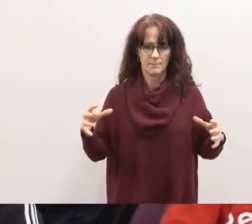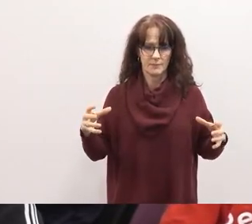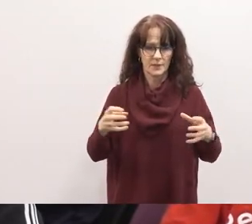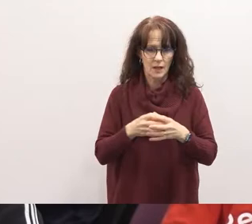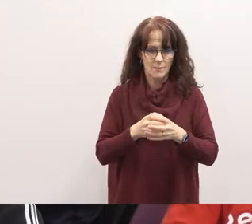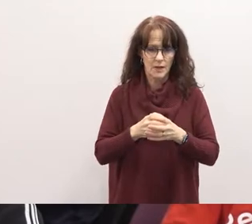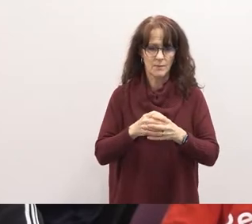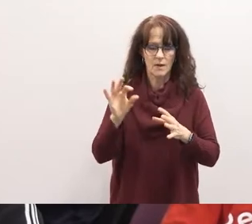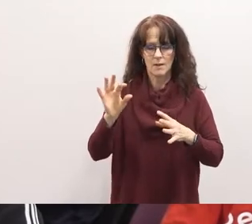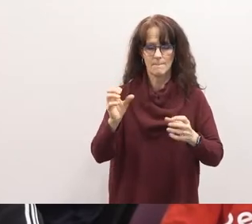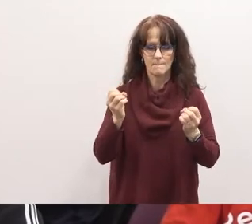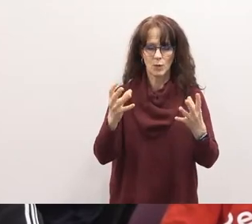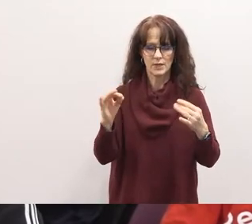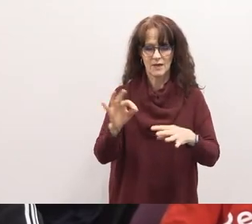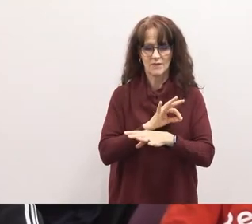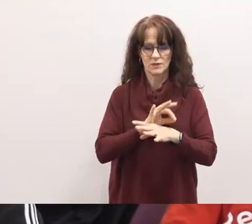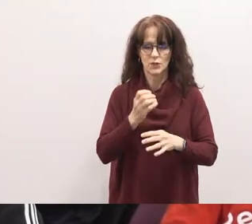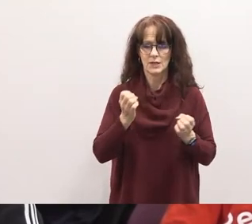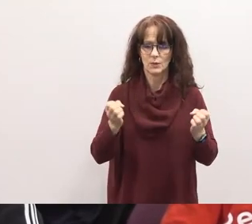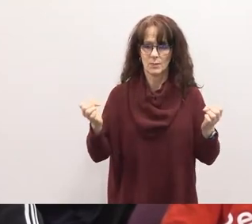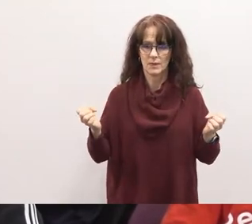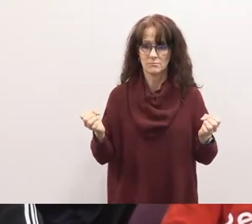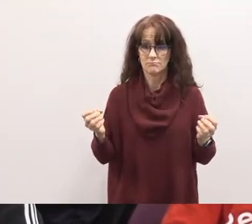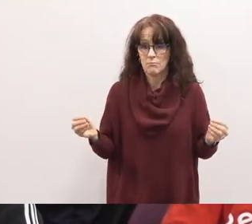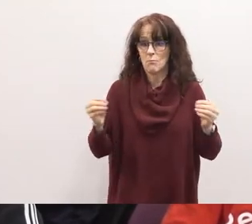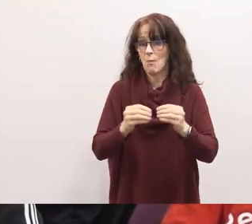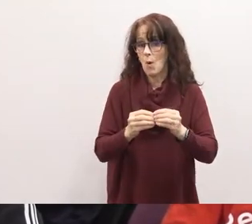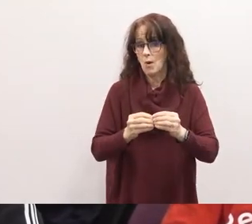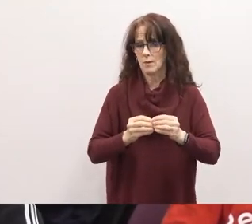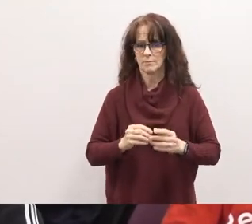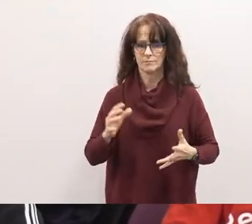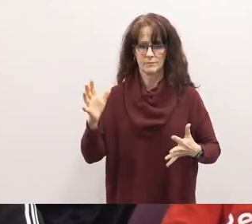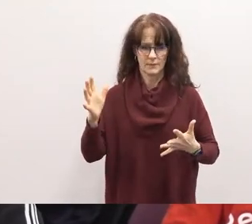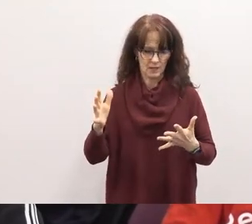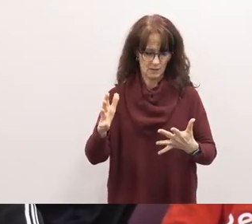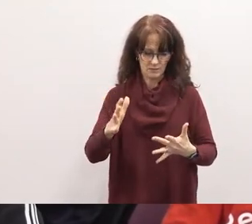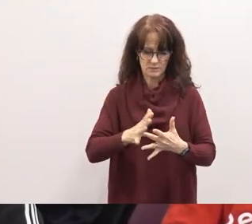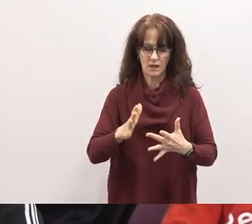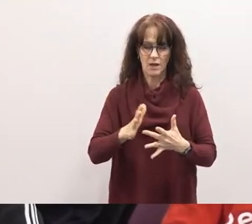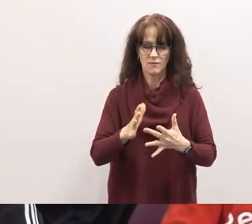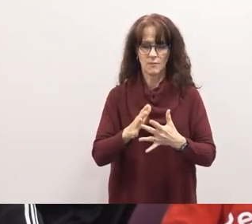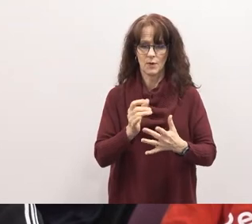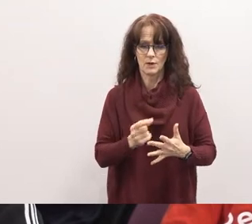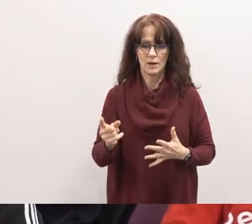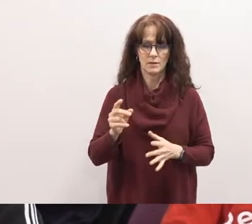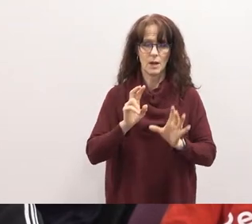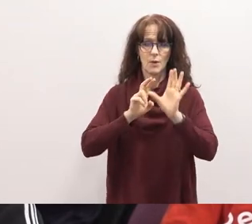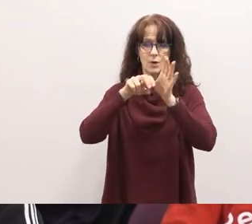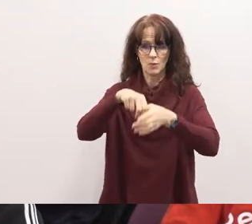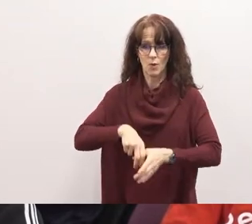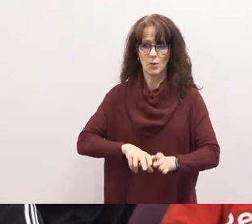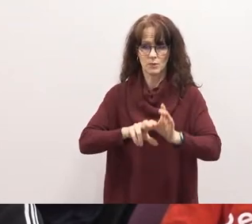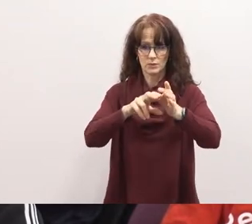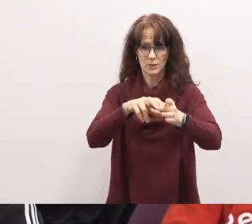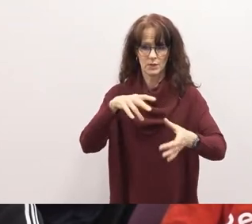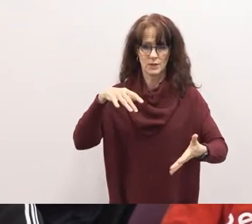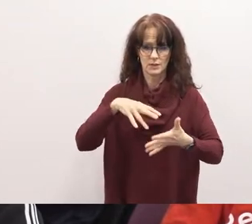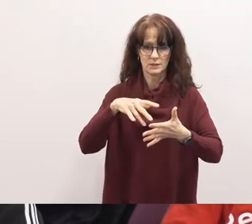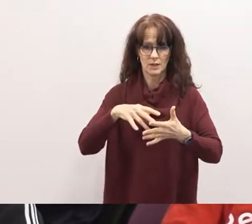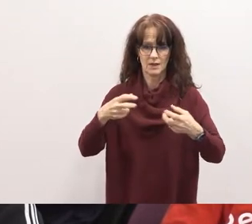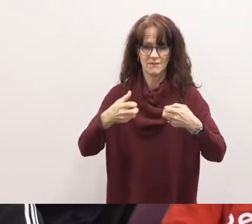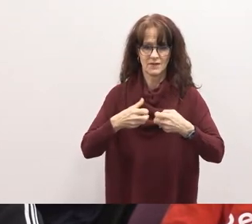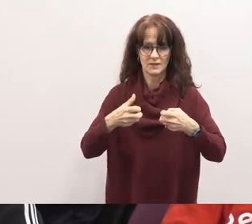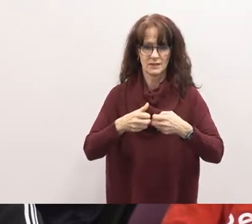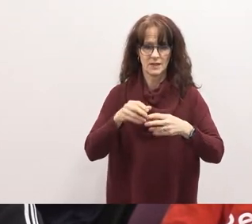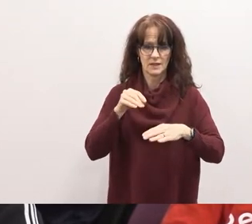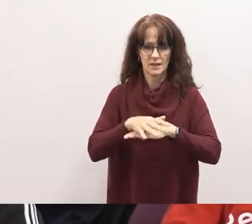multifunctional equipment, and more. As a sophomore next year, I would create a roller coaster design to study physics and